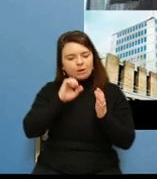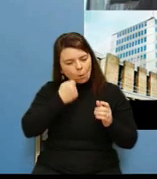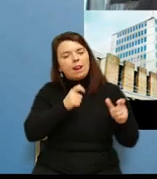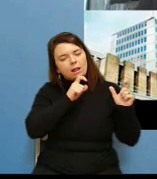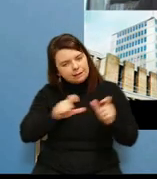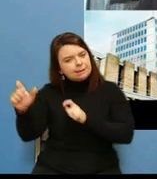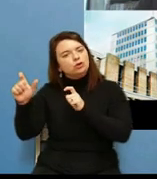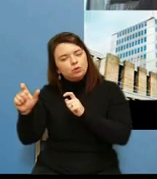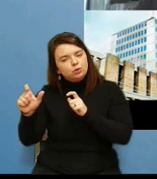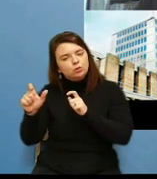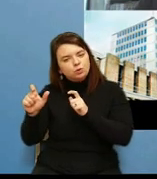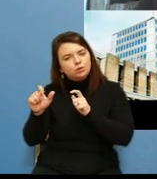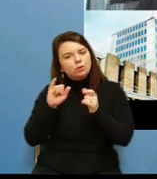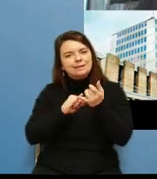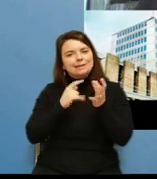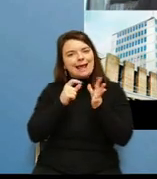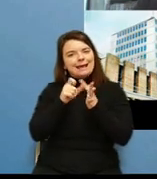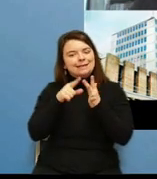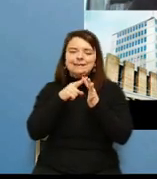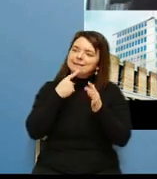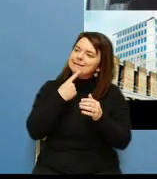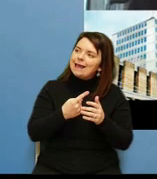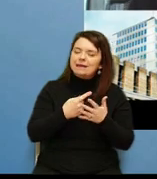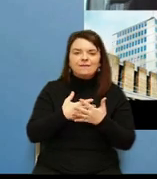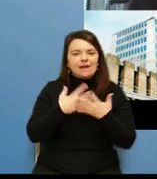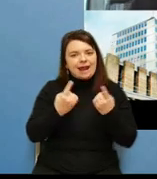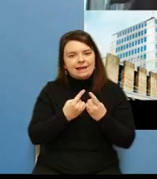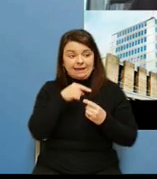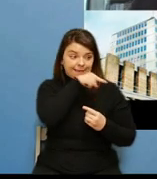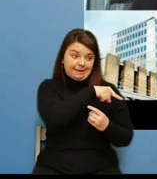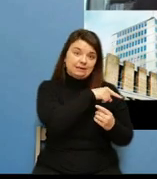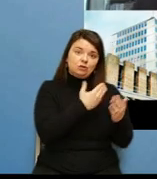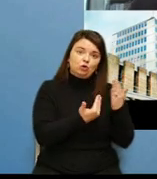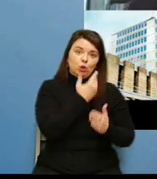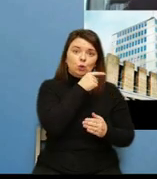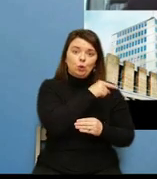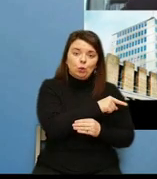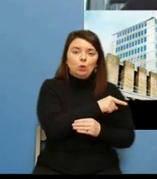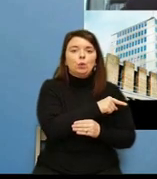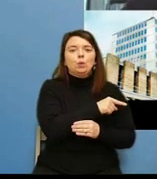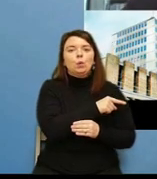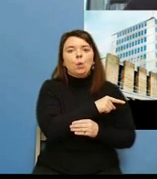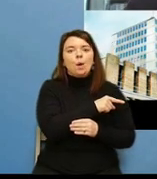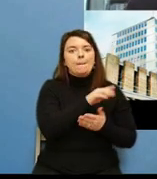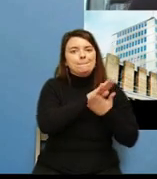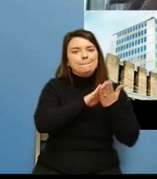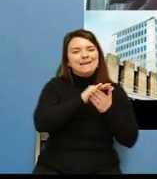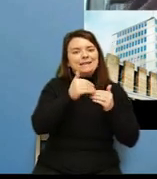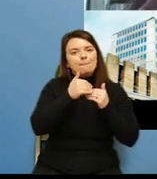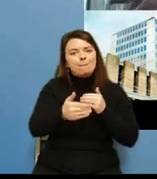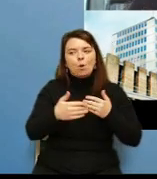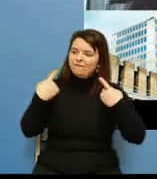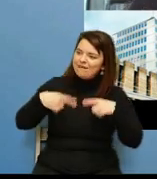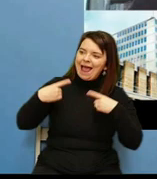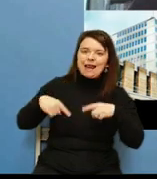such. And we absolutely will be continuing with those. And as Sadie suggests, you know, if anything, what this does is